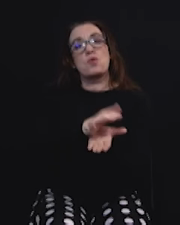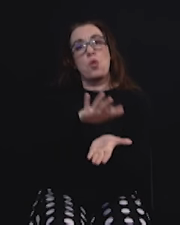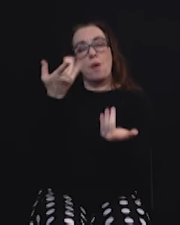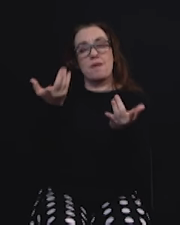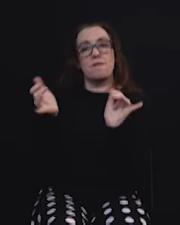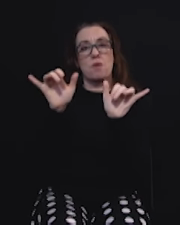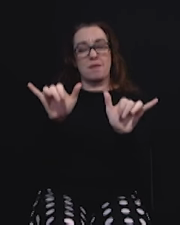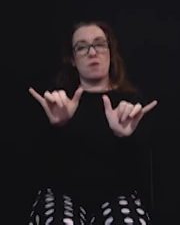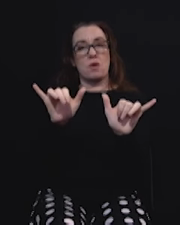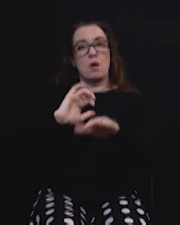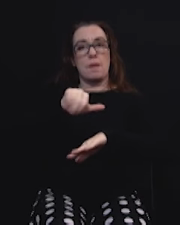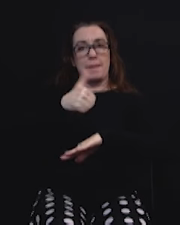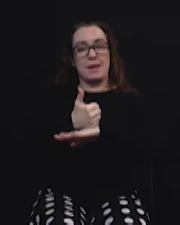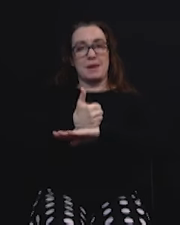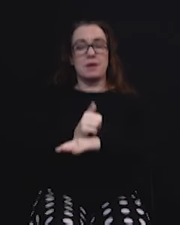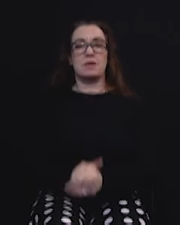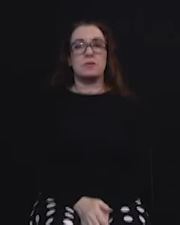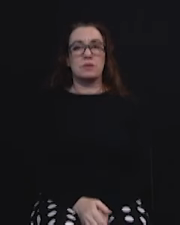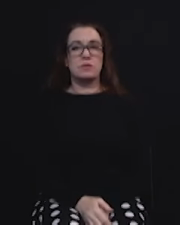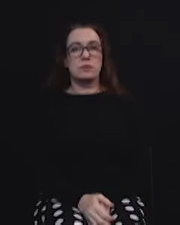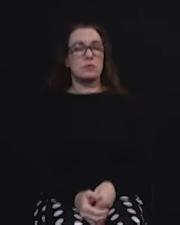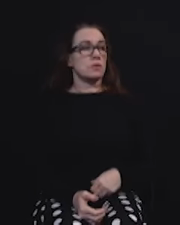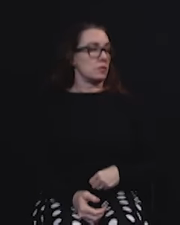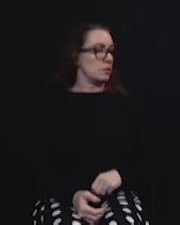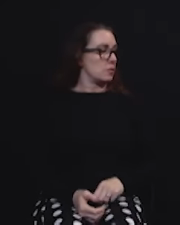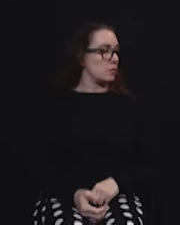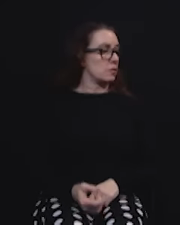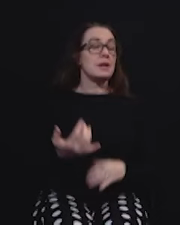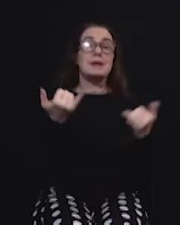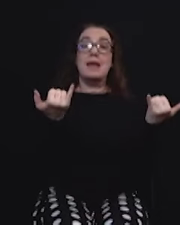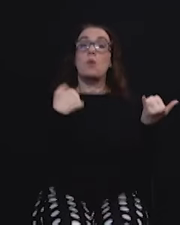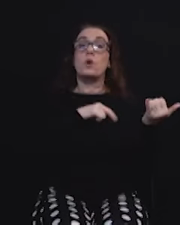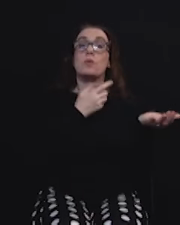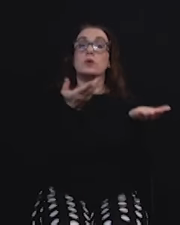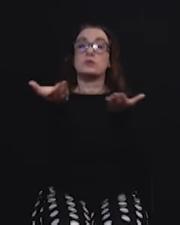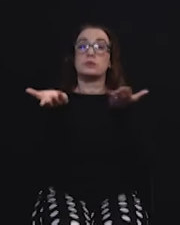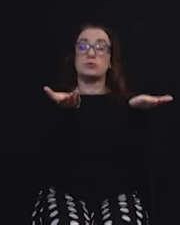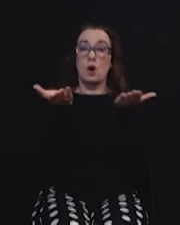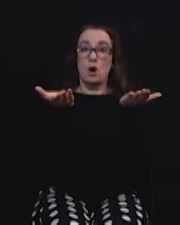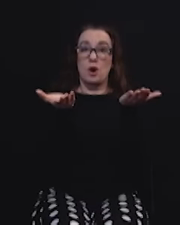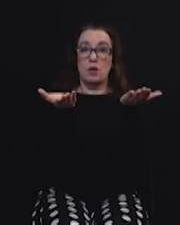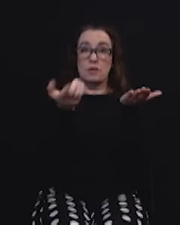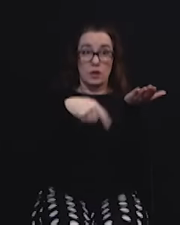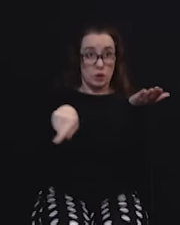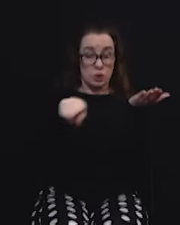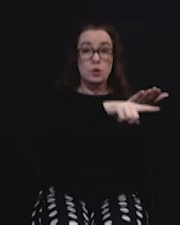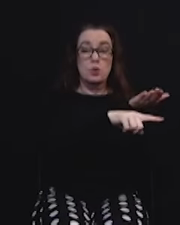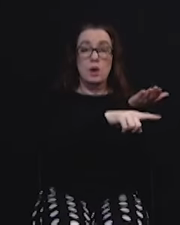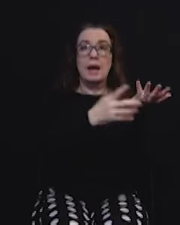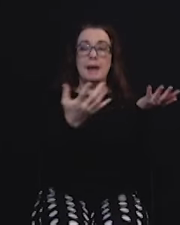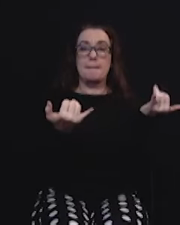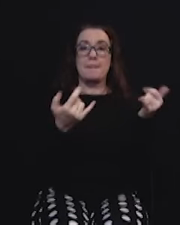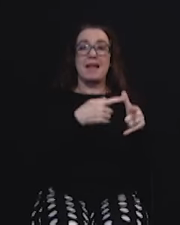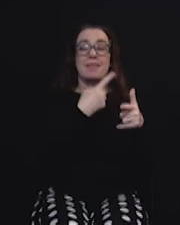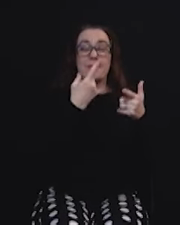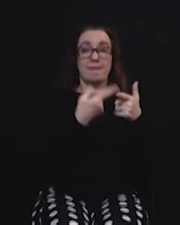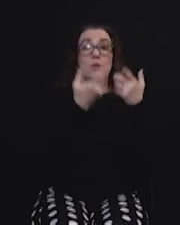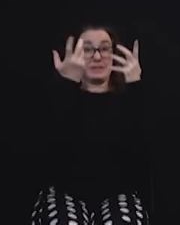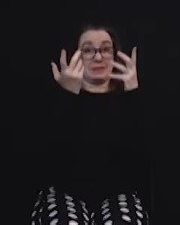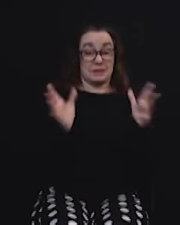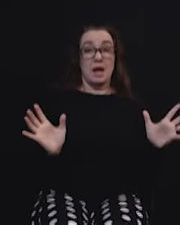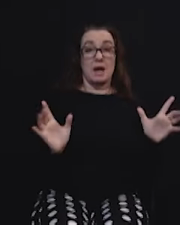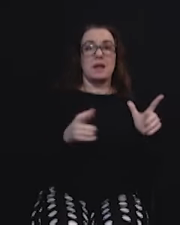forever. Amen. And I will serve our communion stewards, those who will serve you. And then once that is